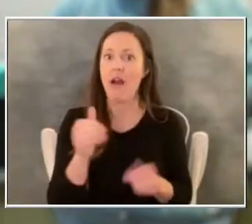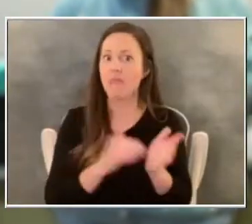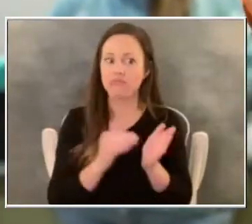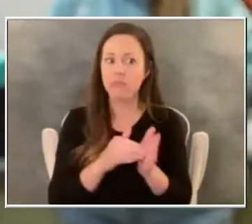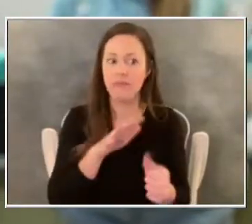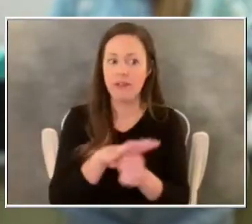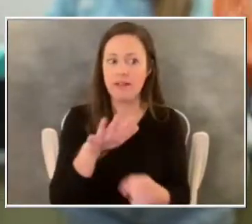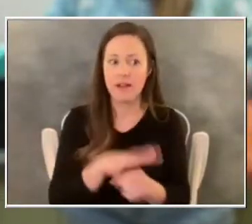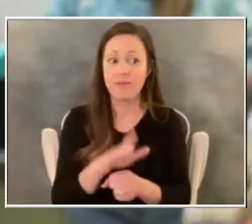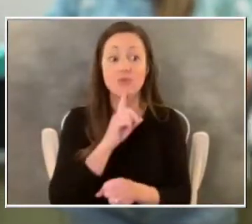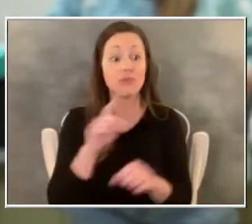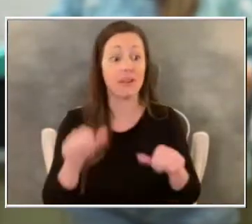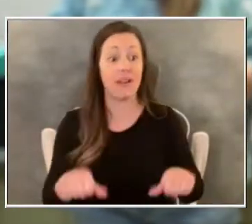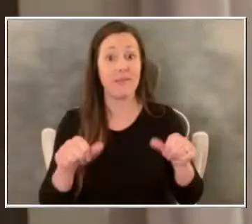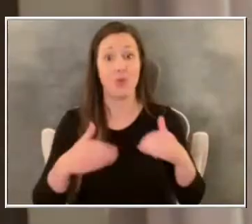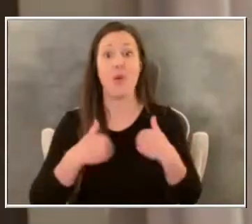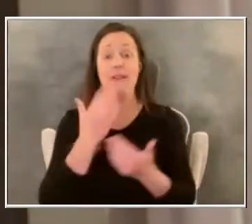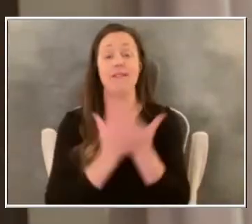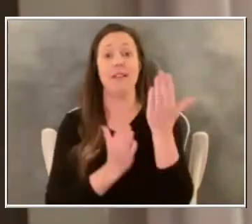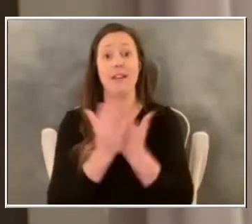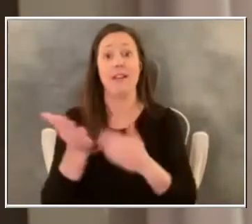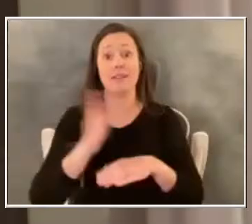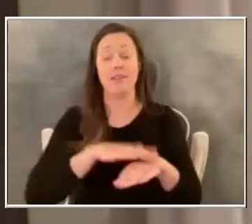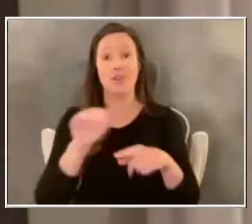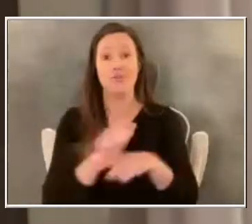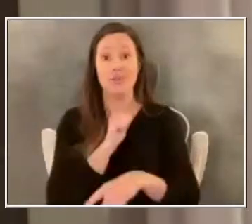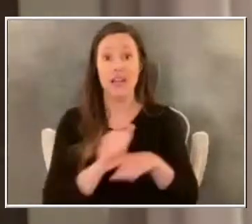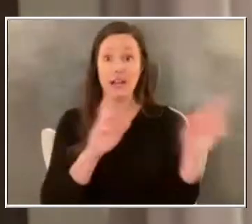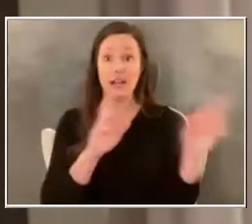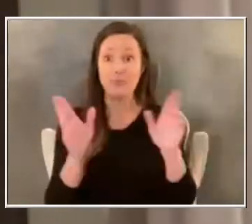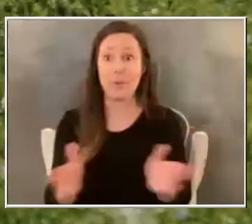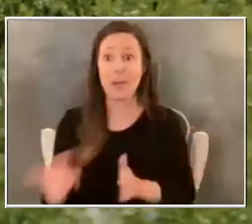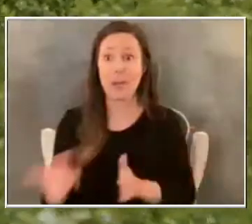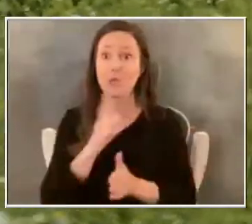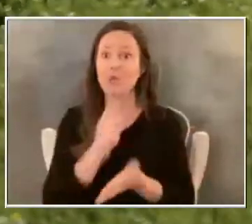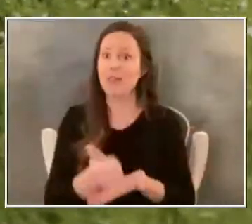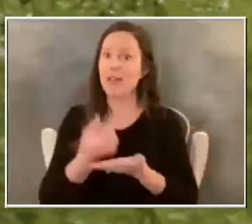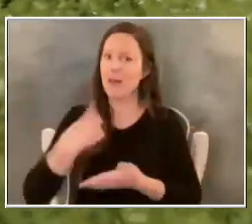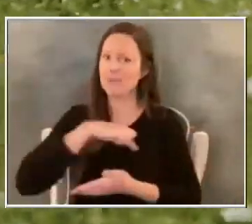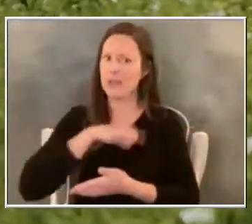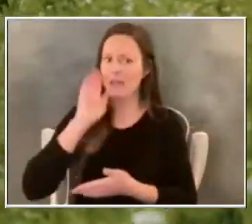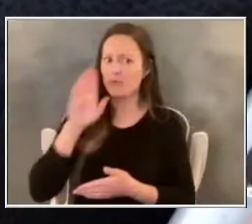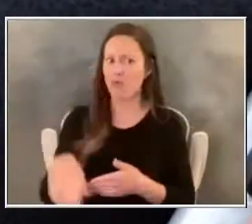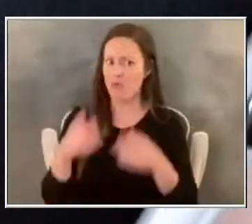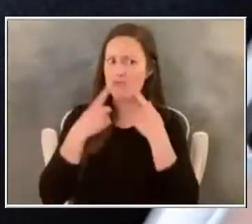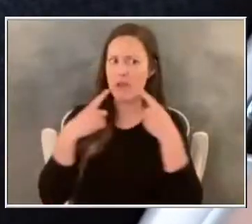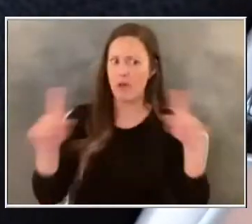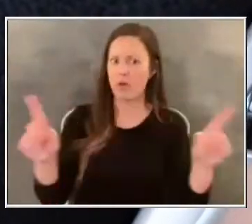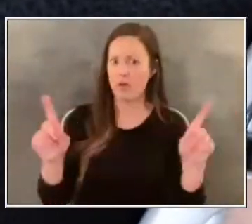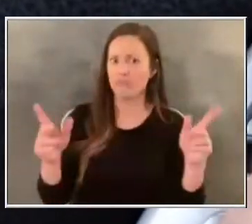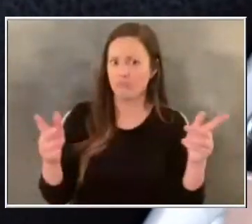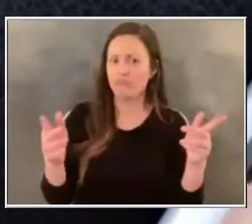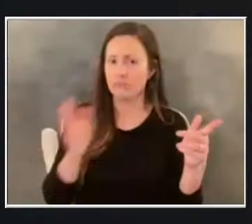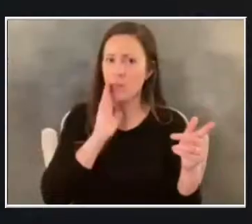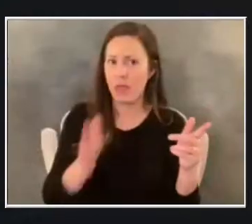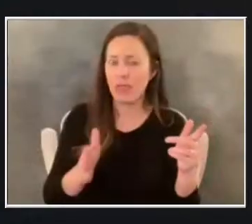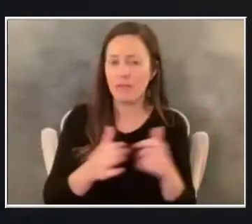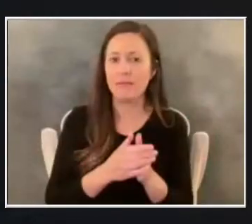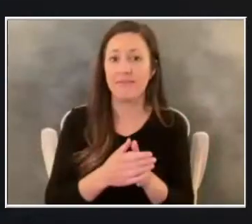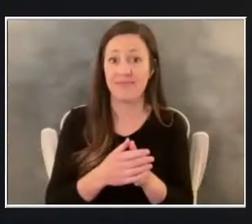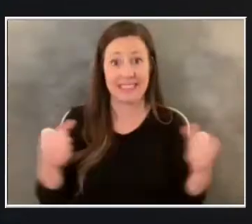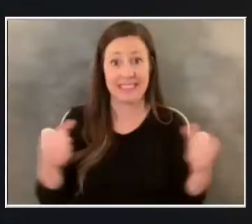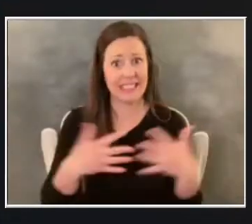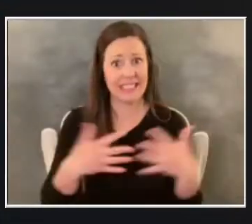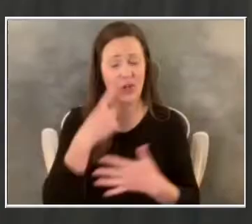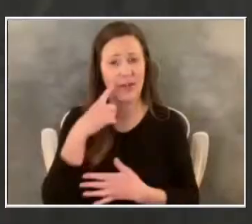get hands-on training and be prepared for it helps us make sure we have successful outcomes, but it is also scary for those parents who have to drive 45 miles one way